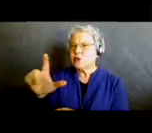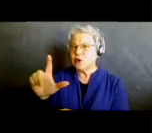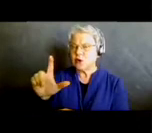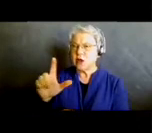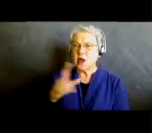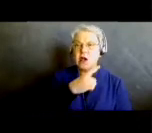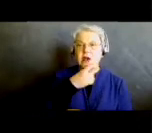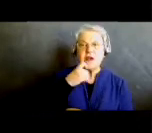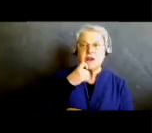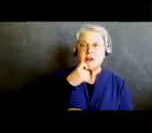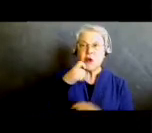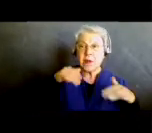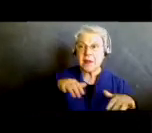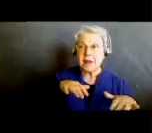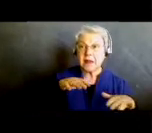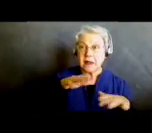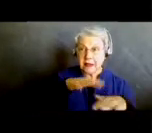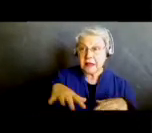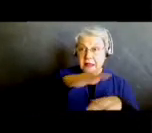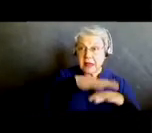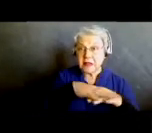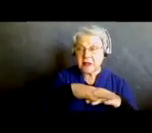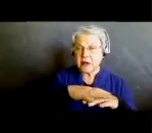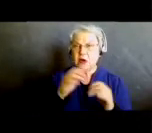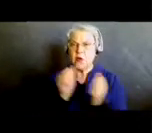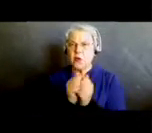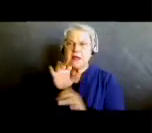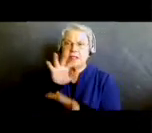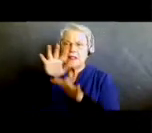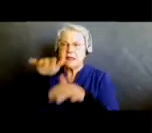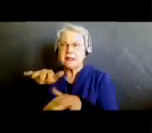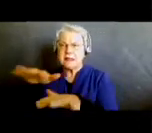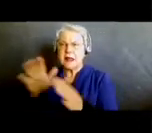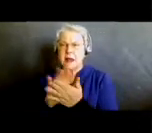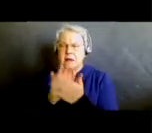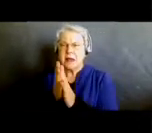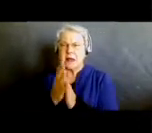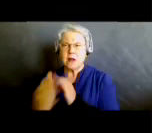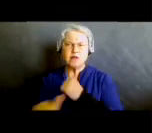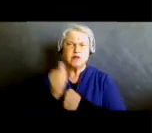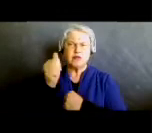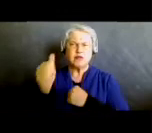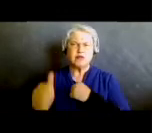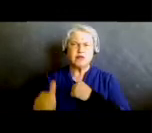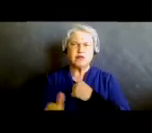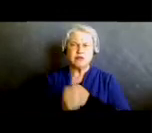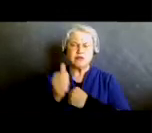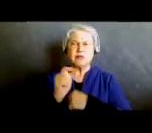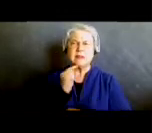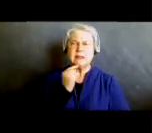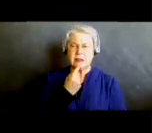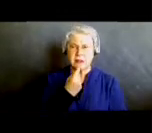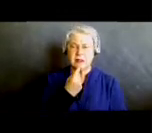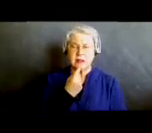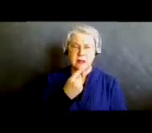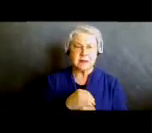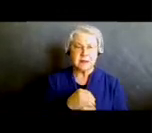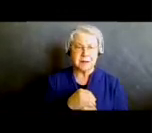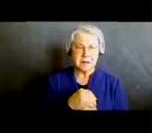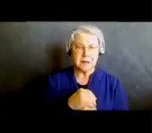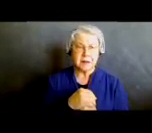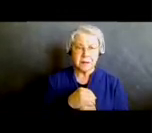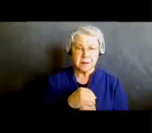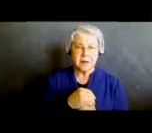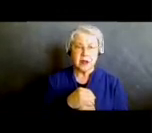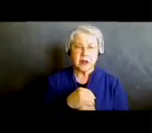been made deadly to people on the move through the implementation of deterrence policies. So to reiterate